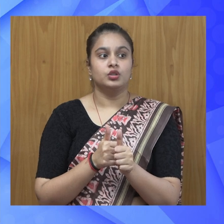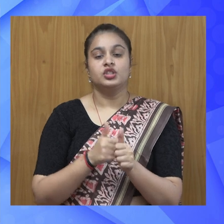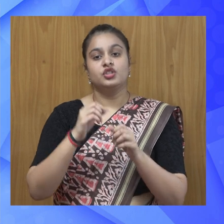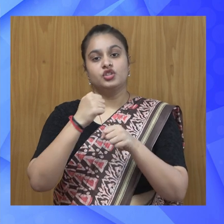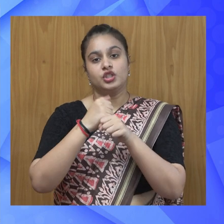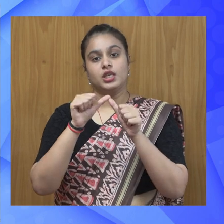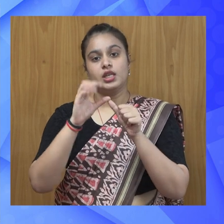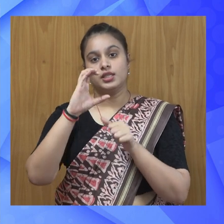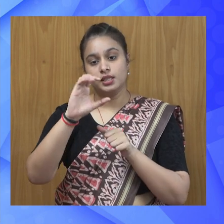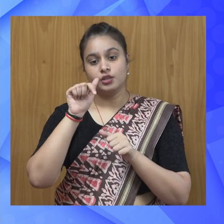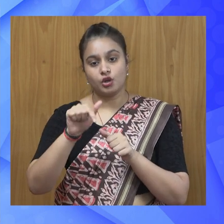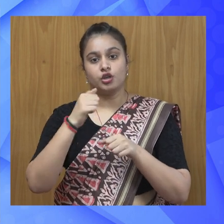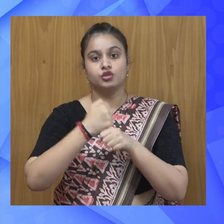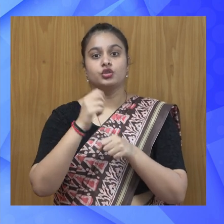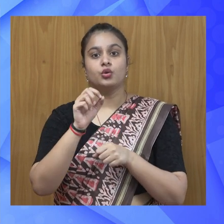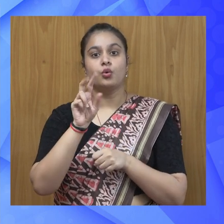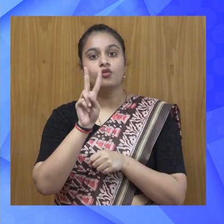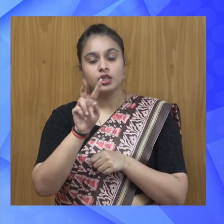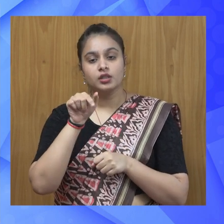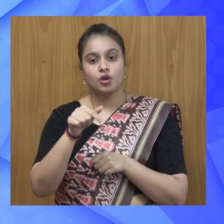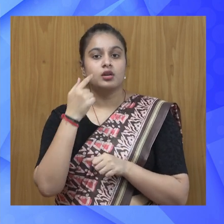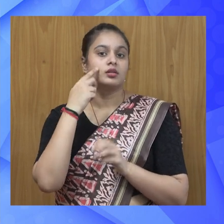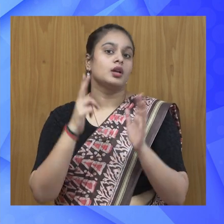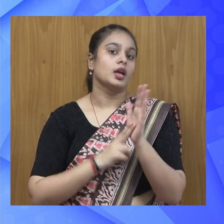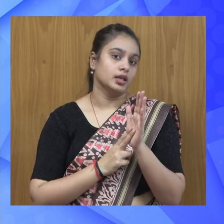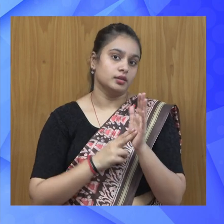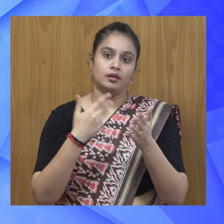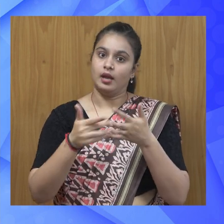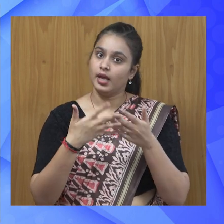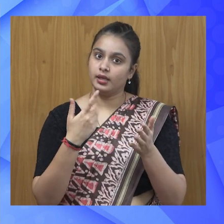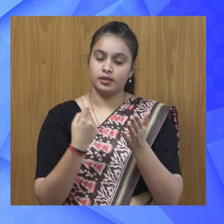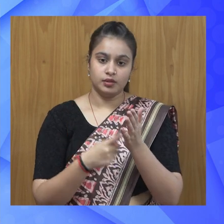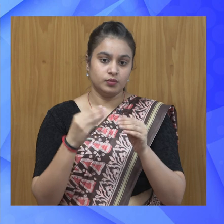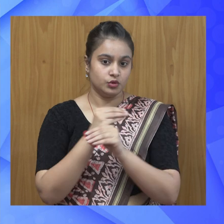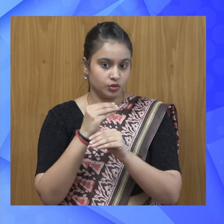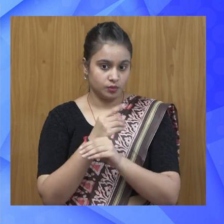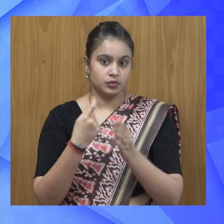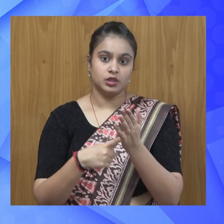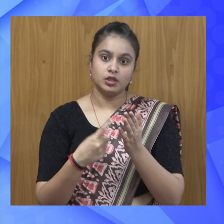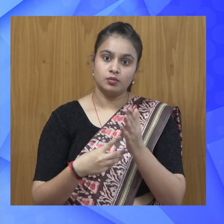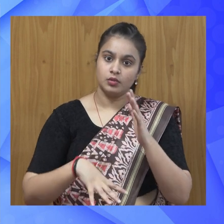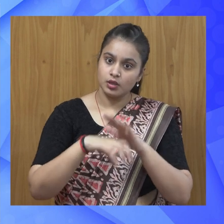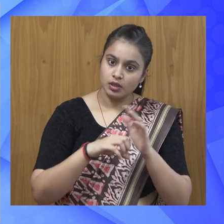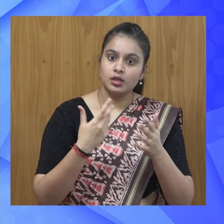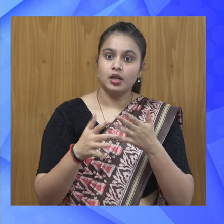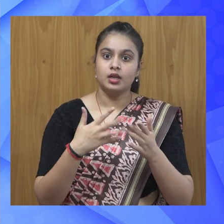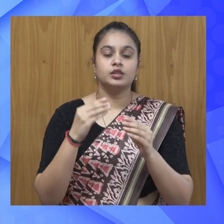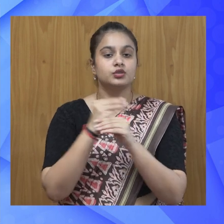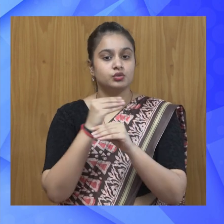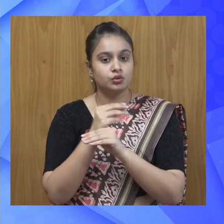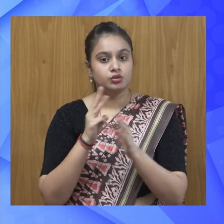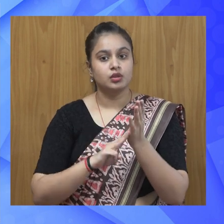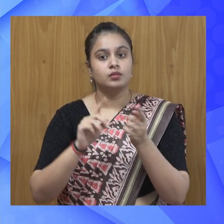gac.gov.in, where you find that you reported some certain thing on the social media platform. However, social media platform